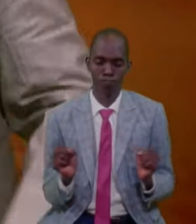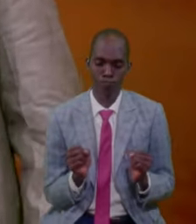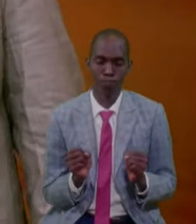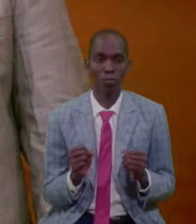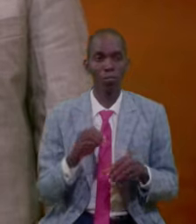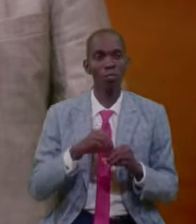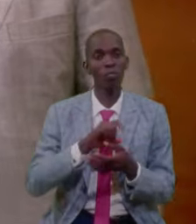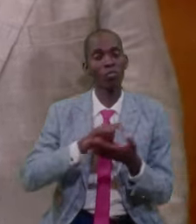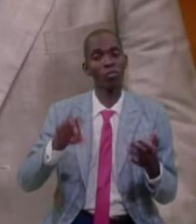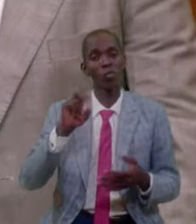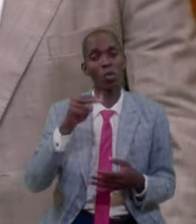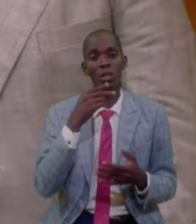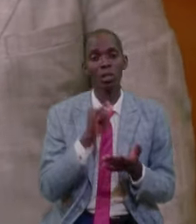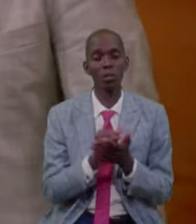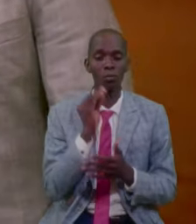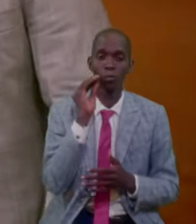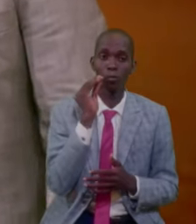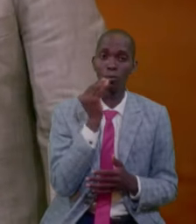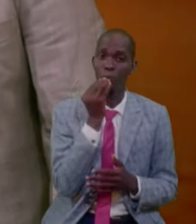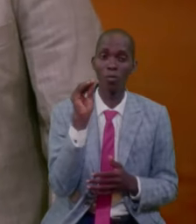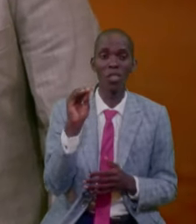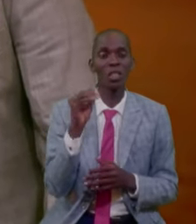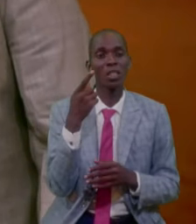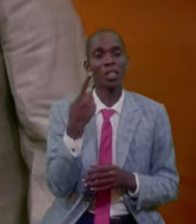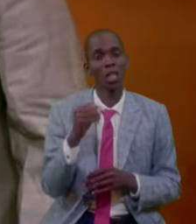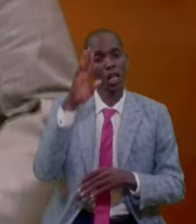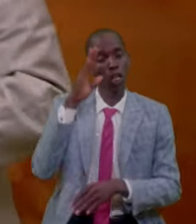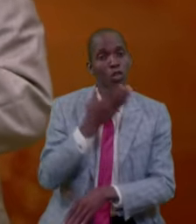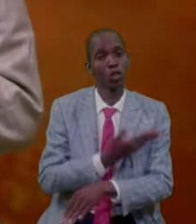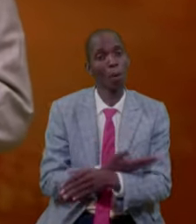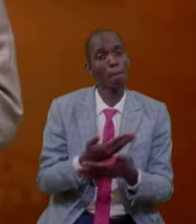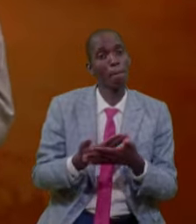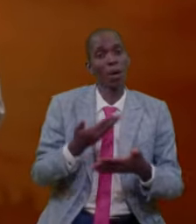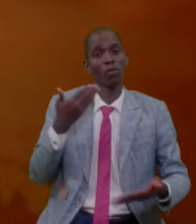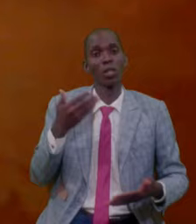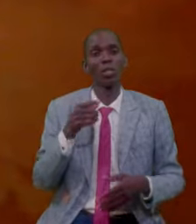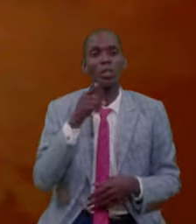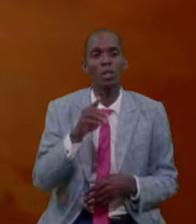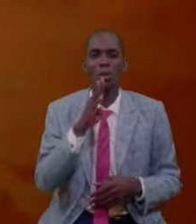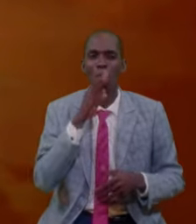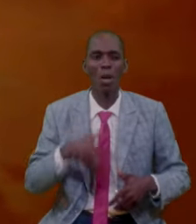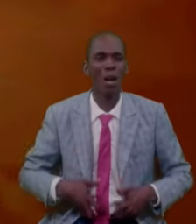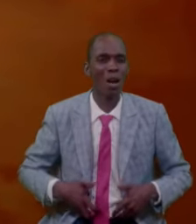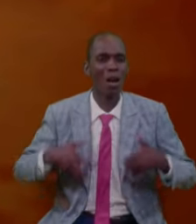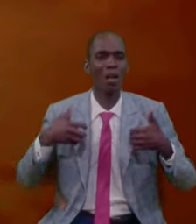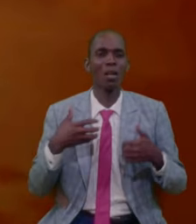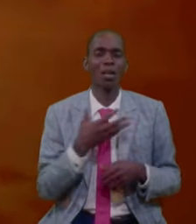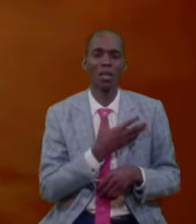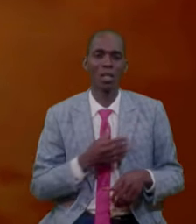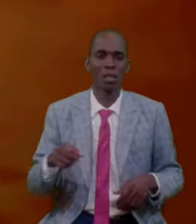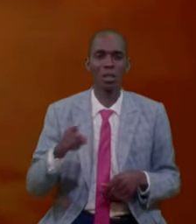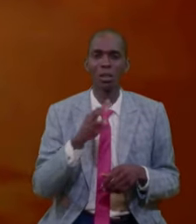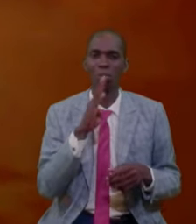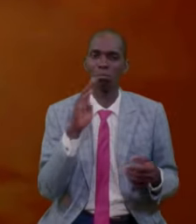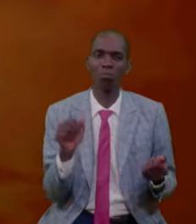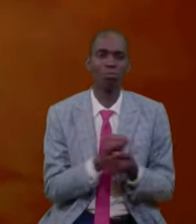12, it says, kiss the Son, lest he be angry and ye perish from